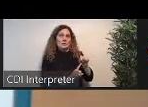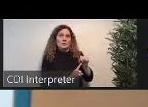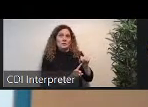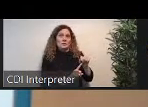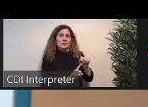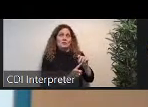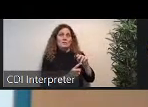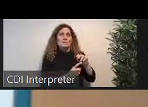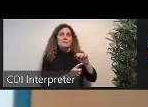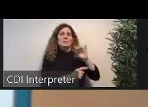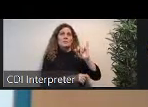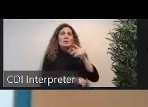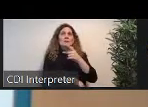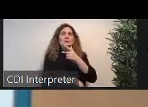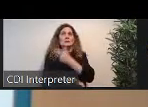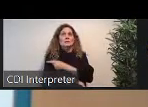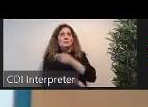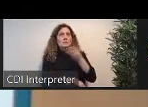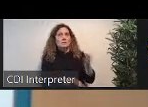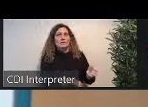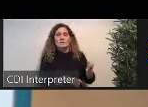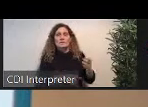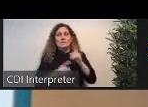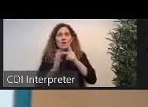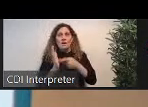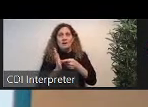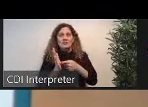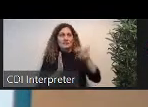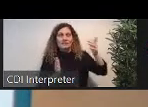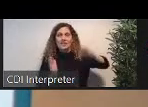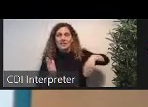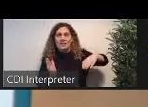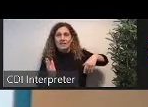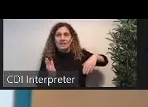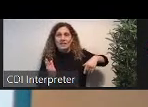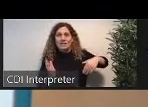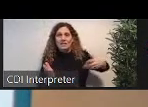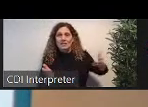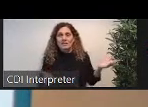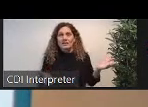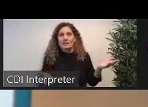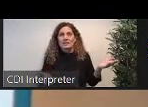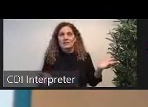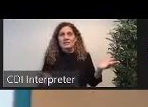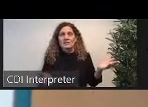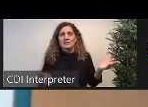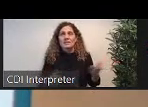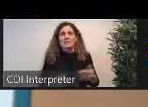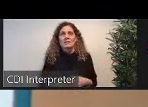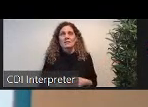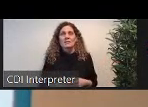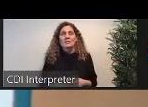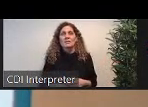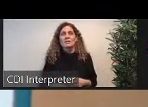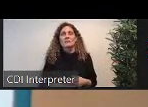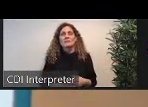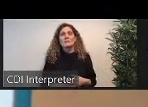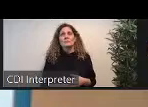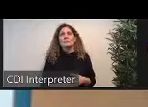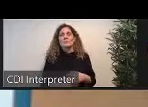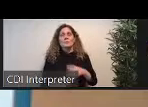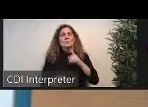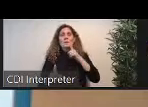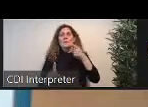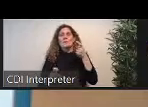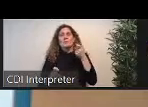will likely apply to future weeks. Unfortunately, vaccine inventory is still far too small to meet the